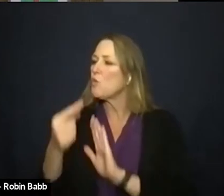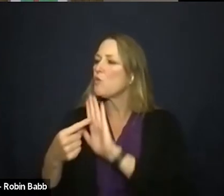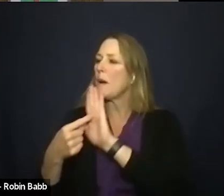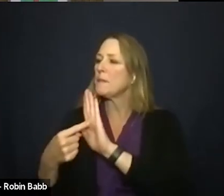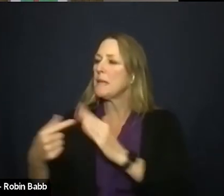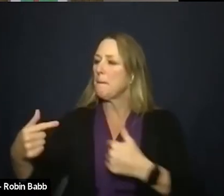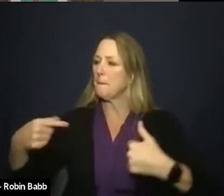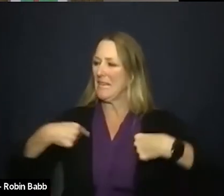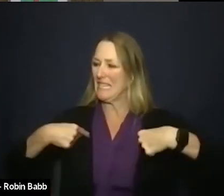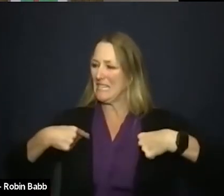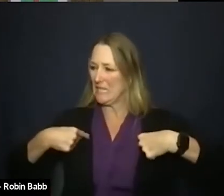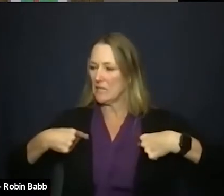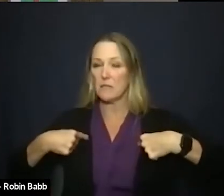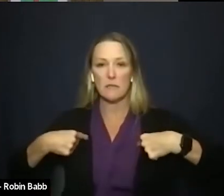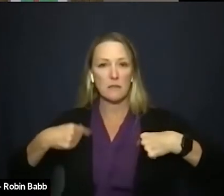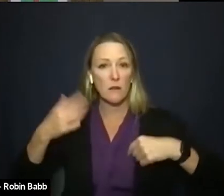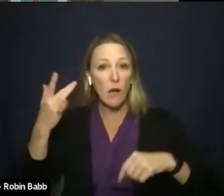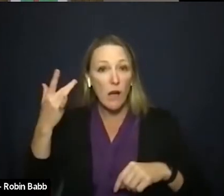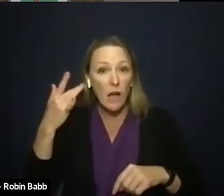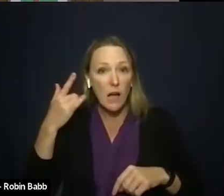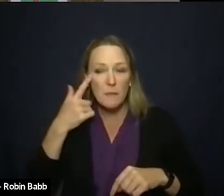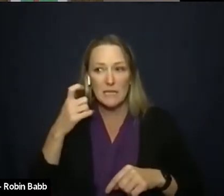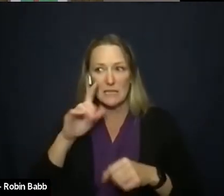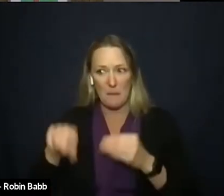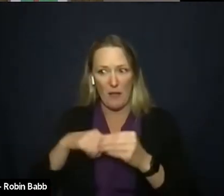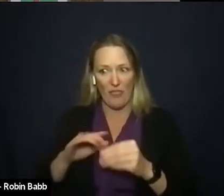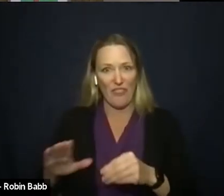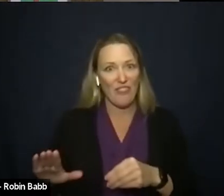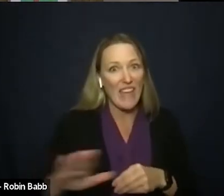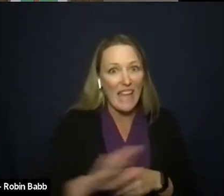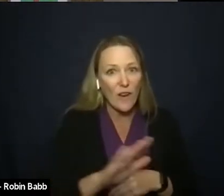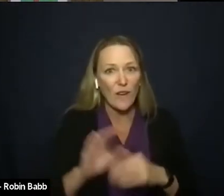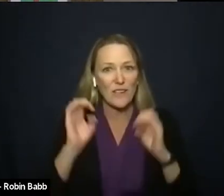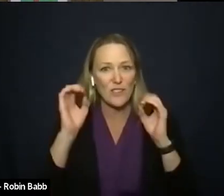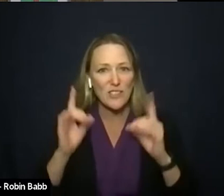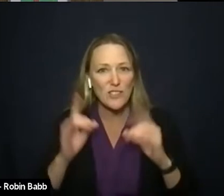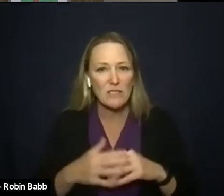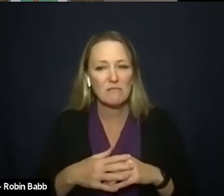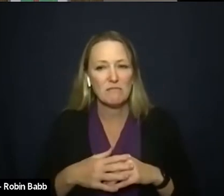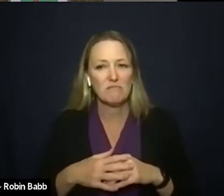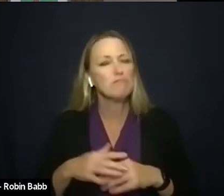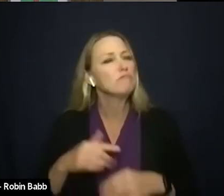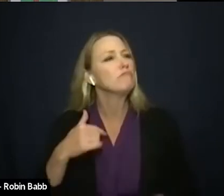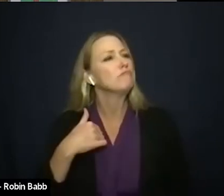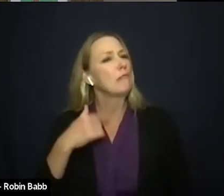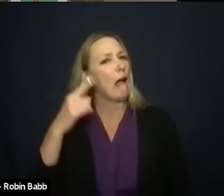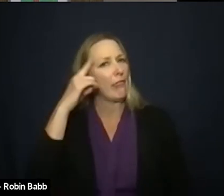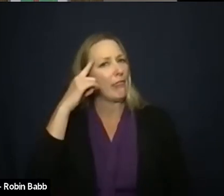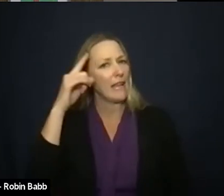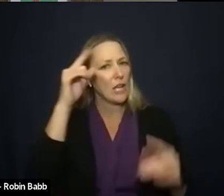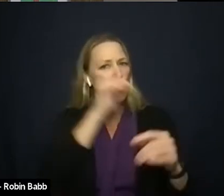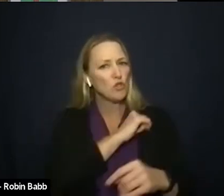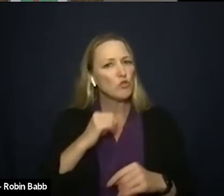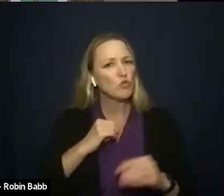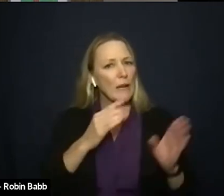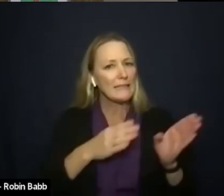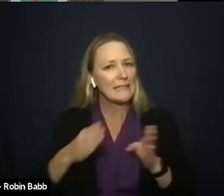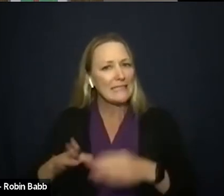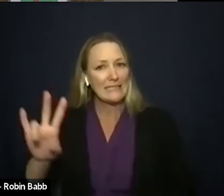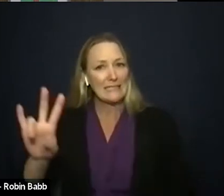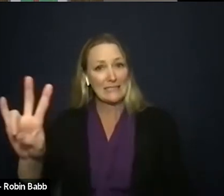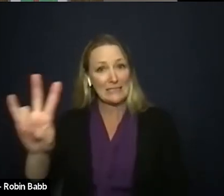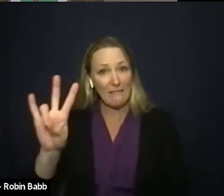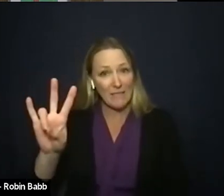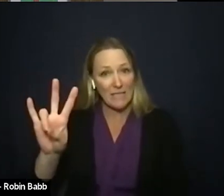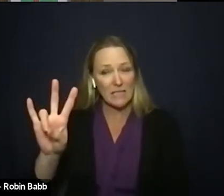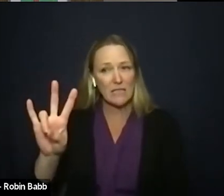education um i think that seven trustees in terms of the way that that i've